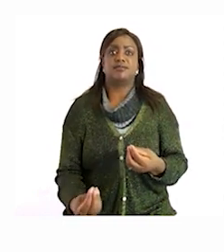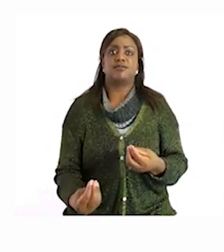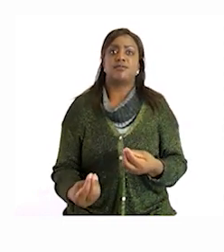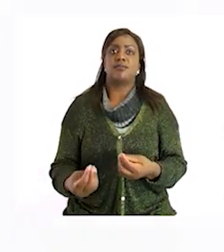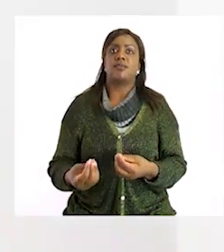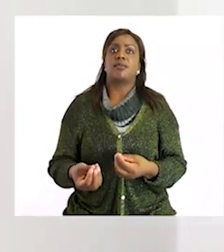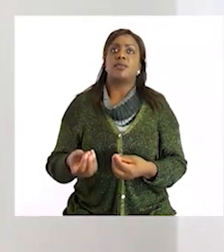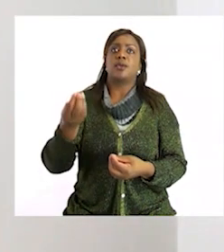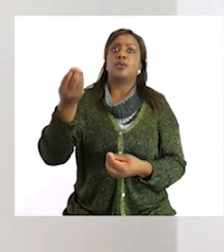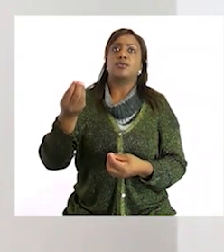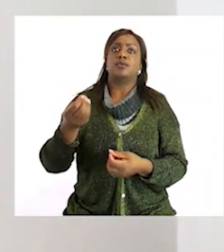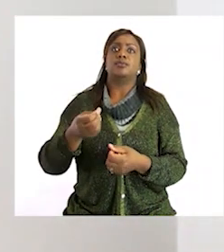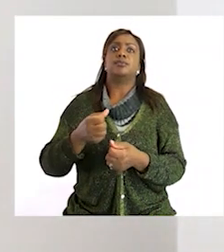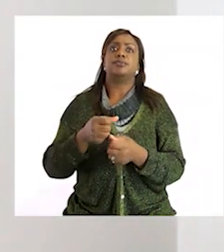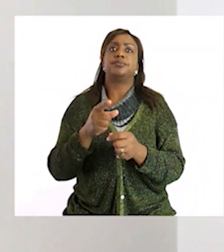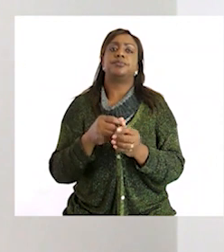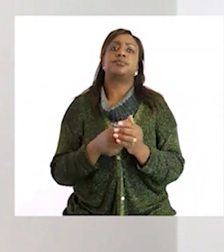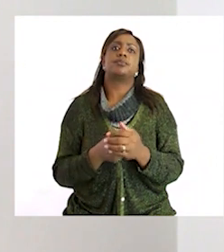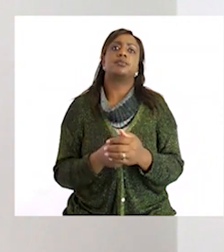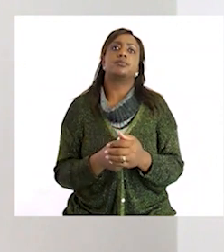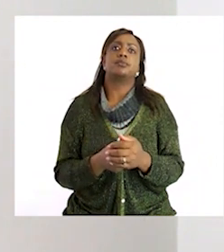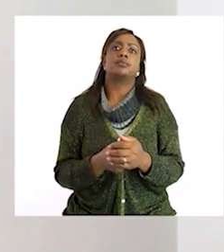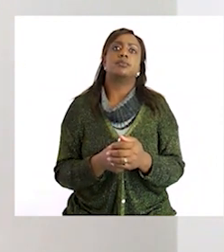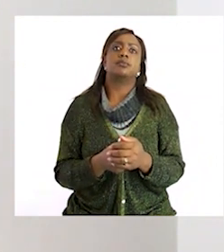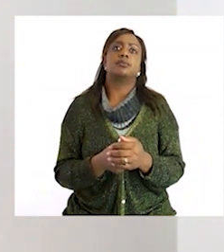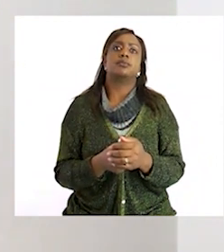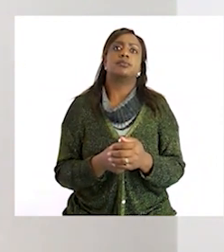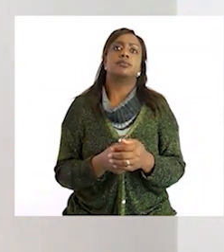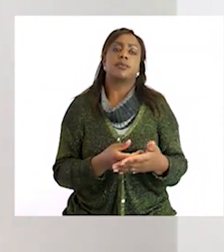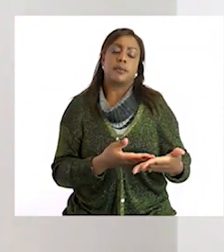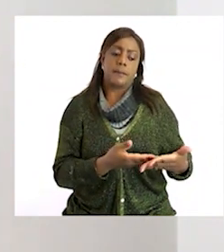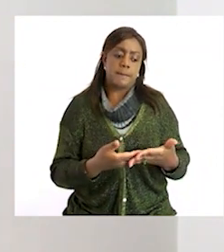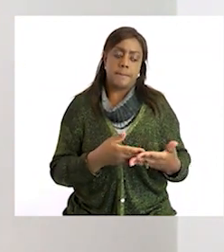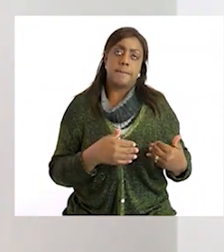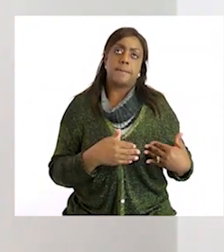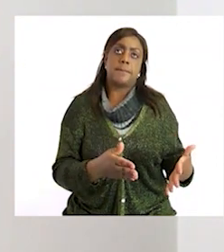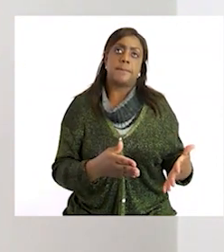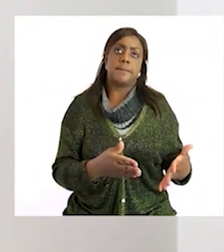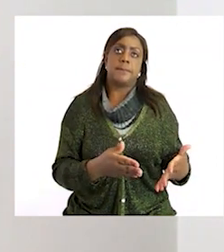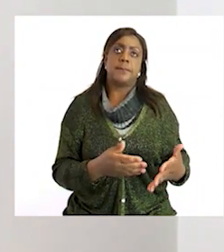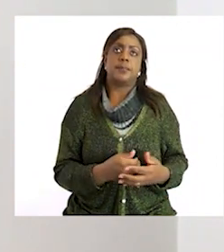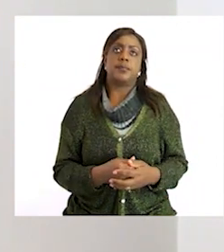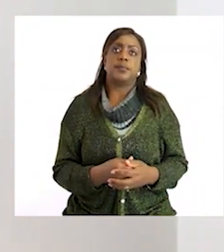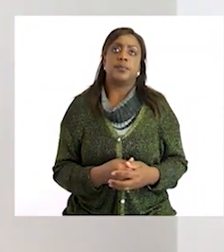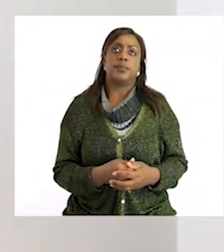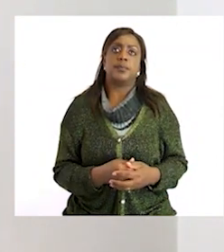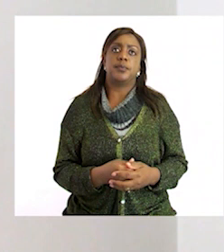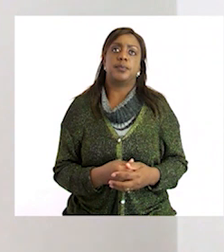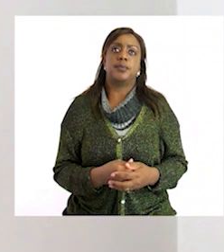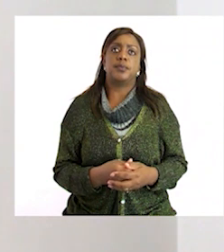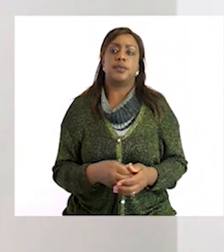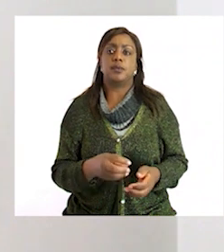Now, on the chalkboard, we have different stages of sexual development. The first stage is a baby